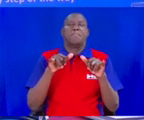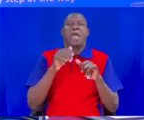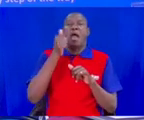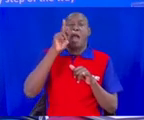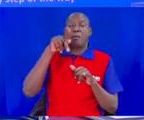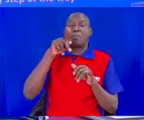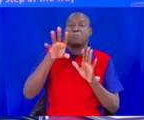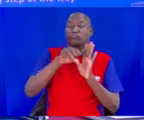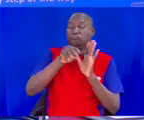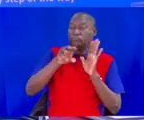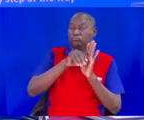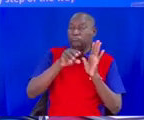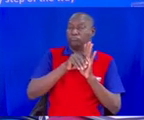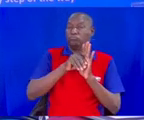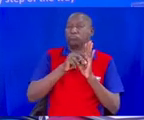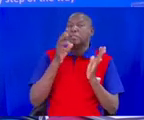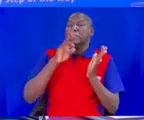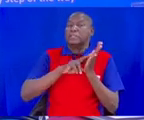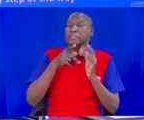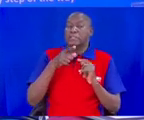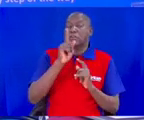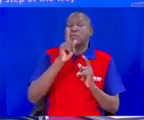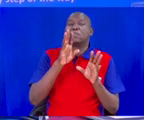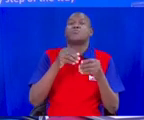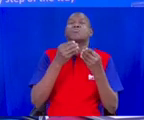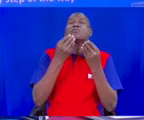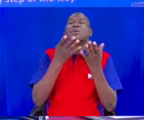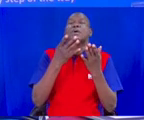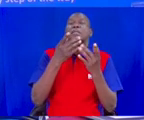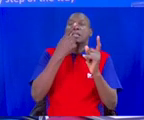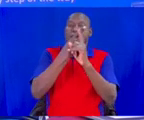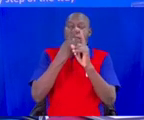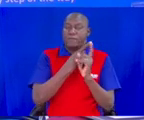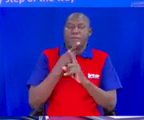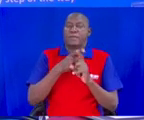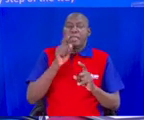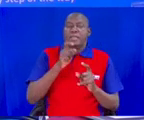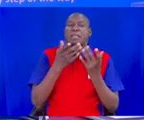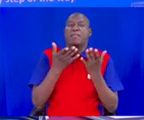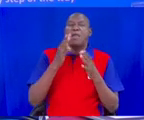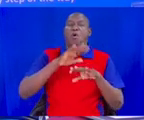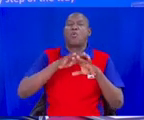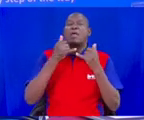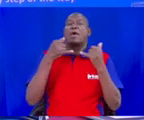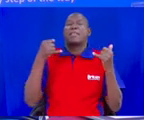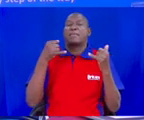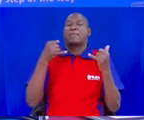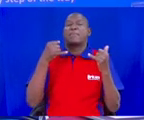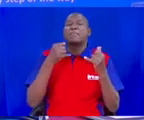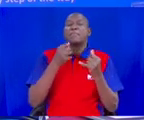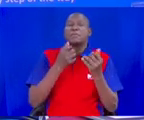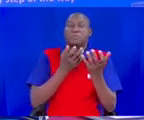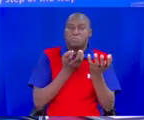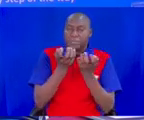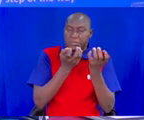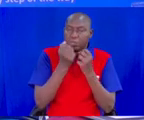to self-enroll and provide all the relevant KYC that we require from you online. You can be able to transact, meaning